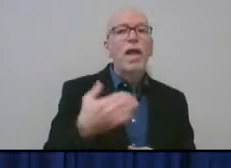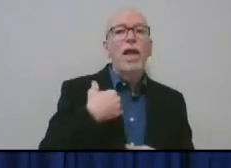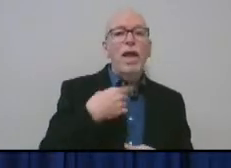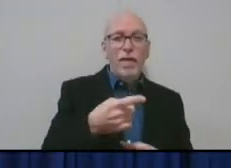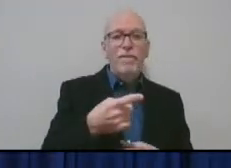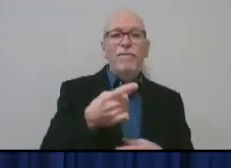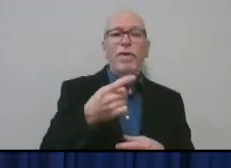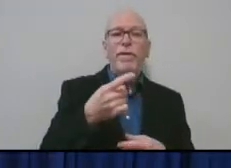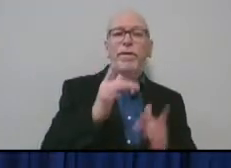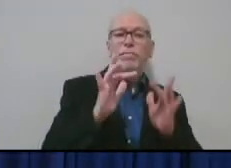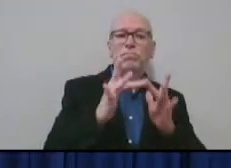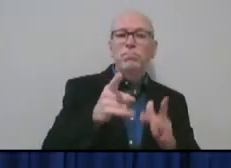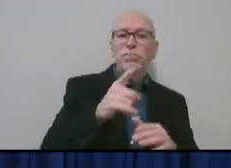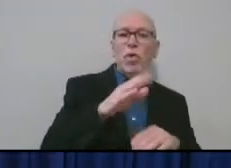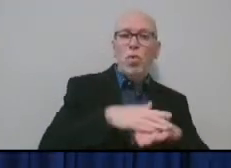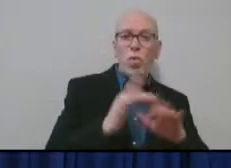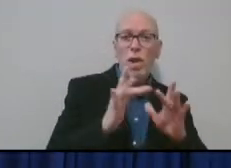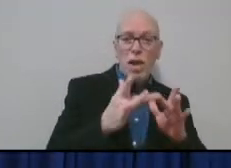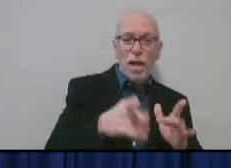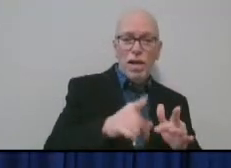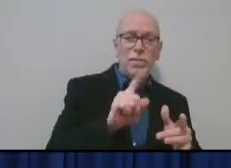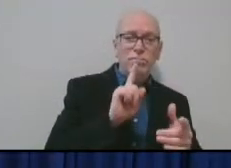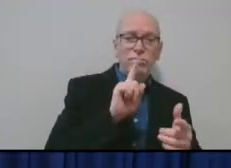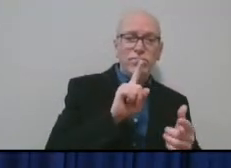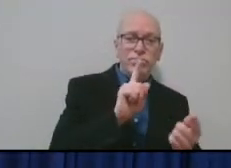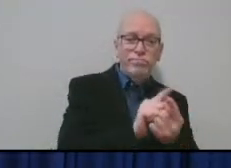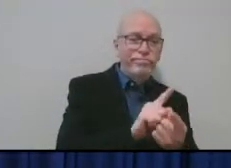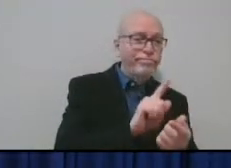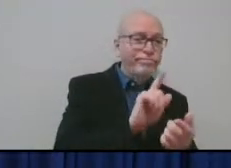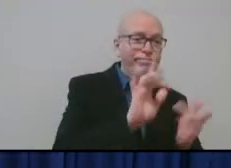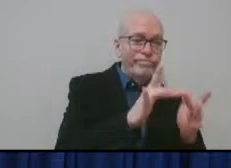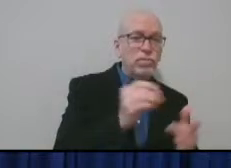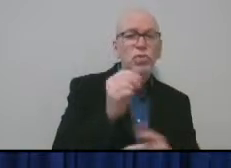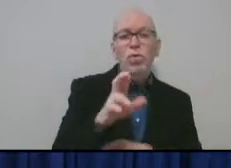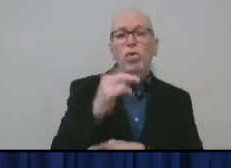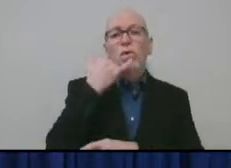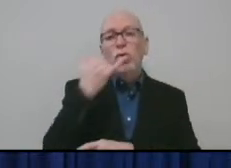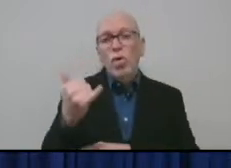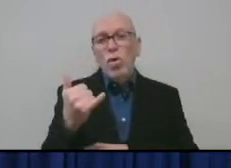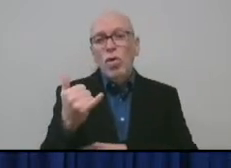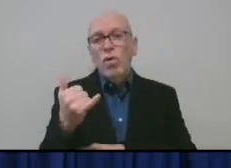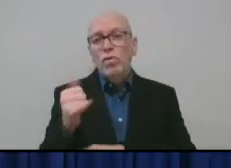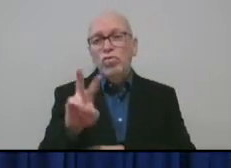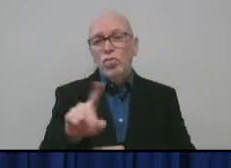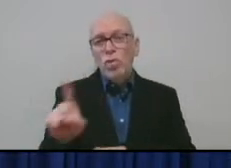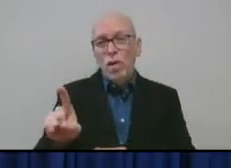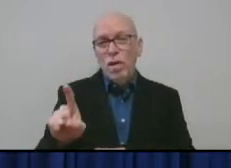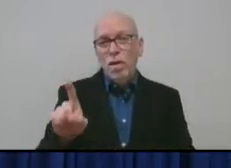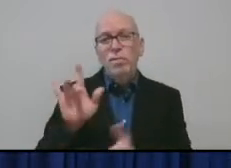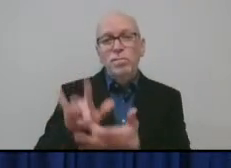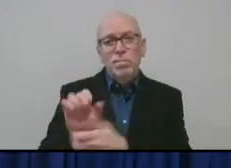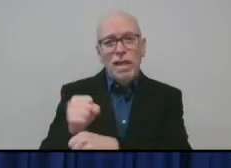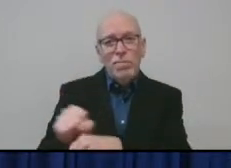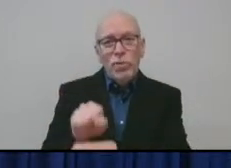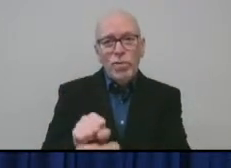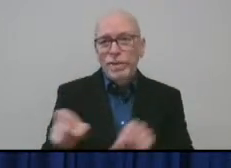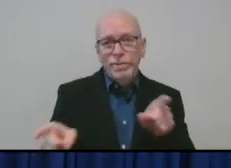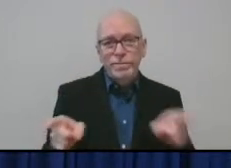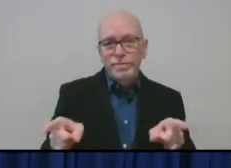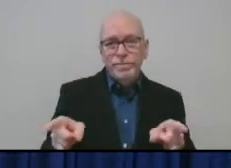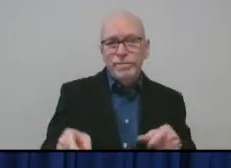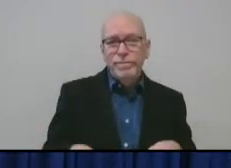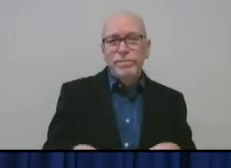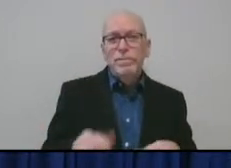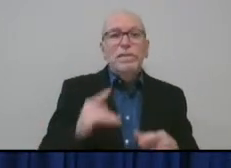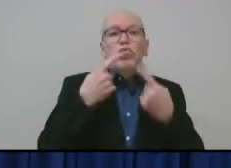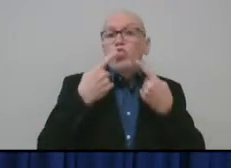online to schedule your appointment and or calling 211. It's this is working. And I realize when we